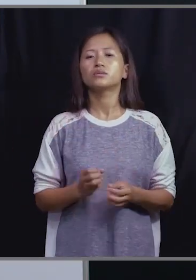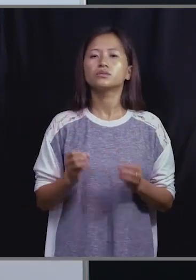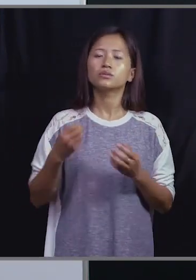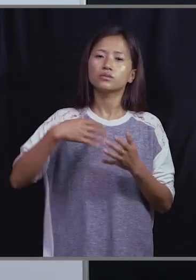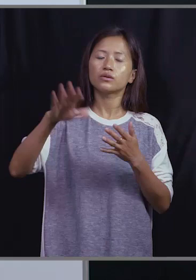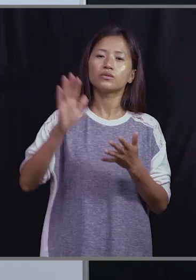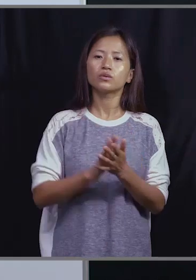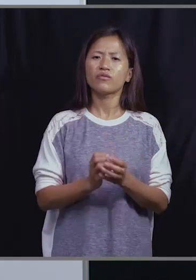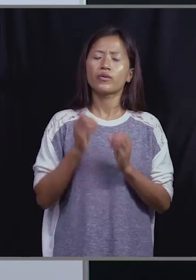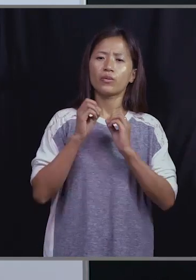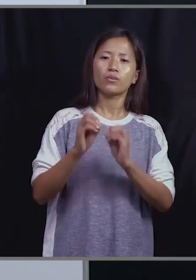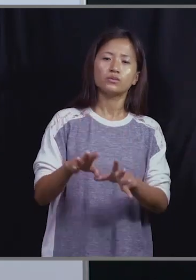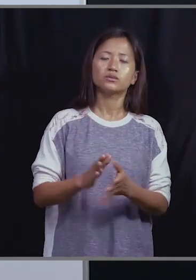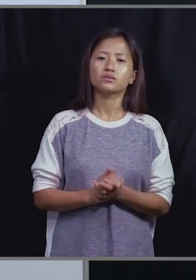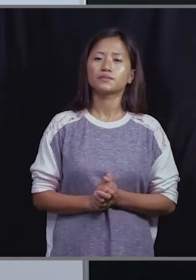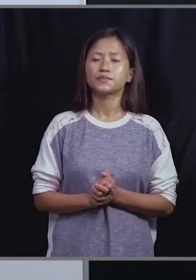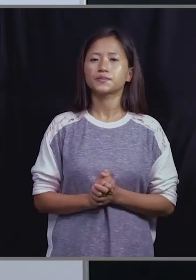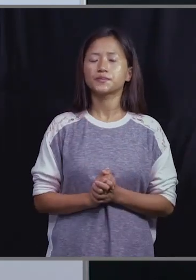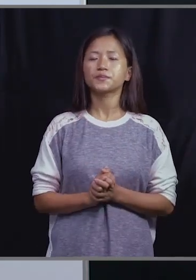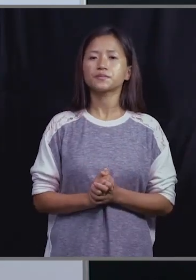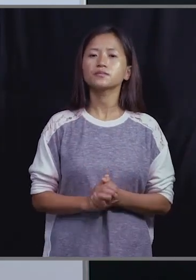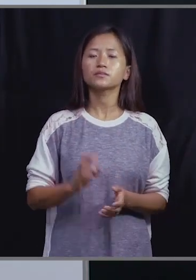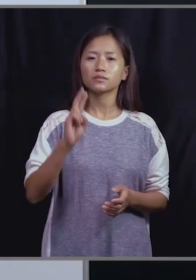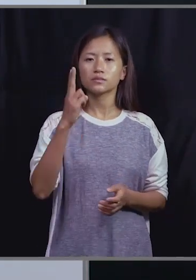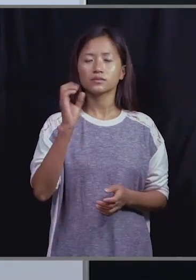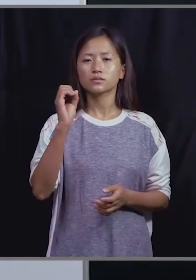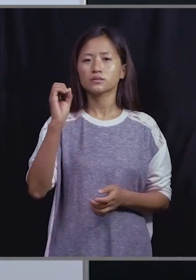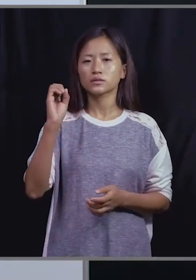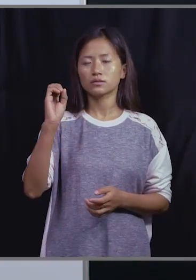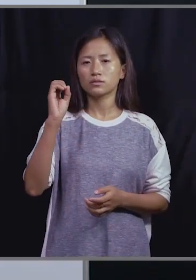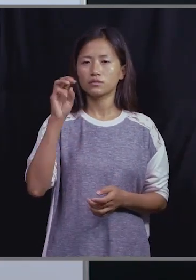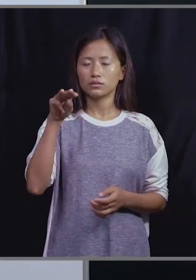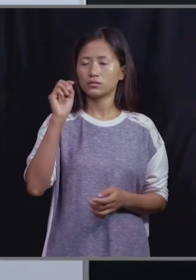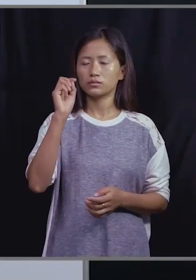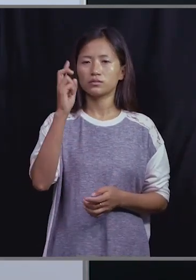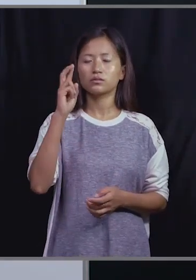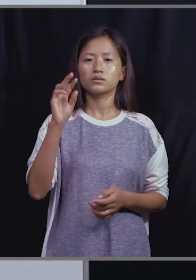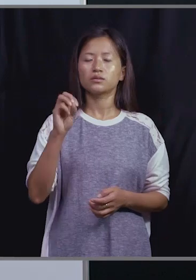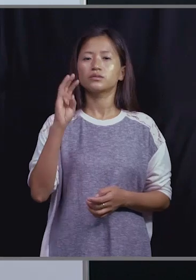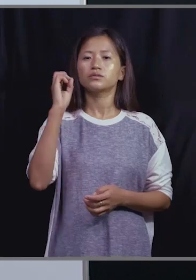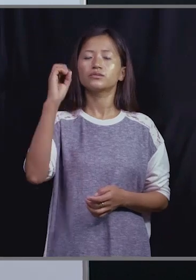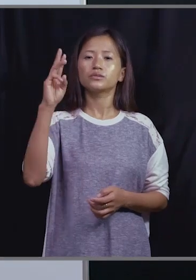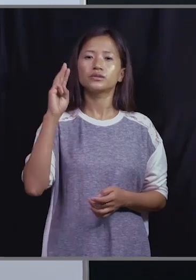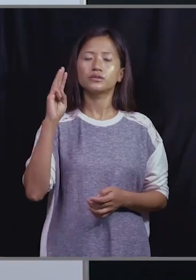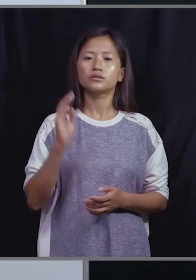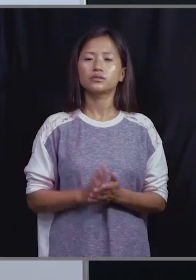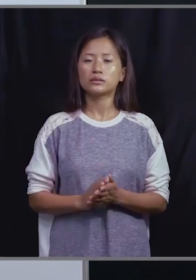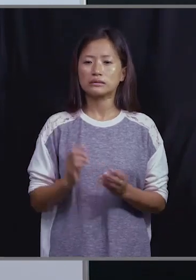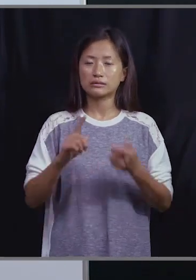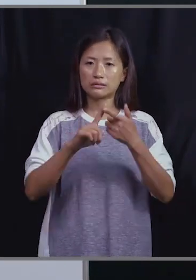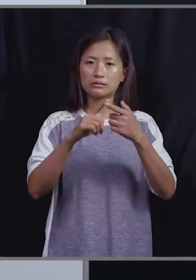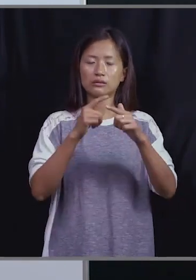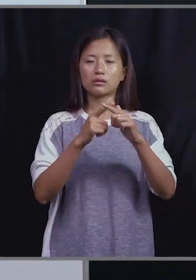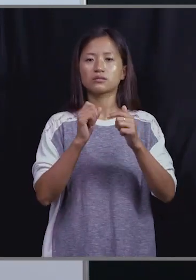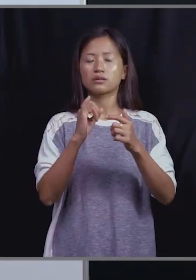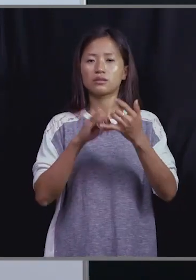was very worst. Okay, in 2003, Yugoslavia, this country, it ceased to exist. Okay,